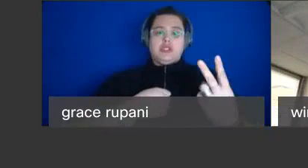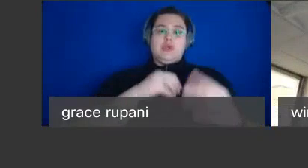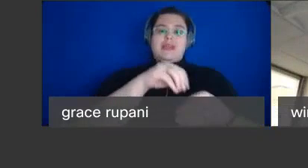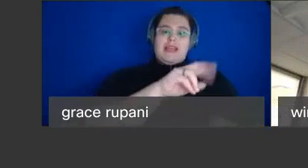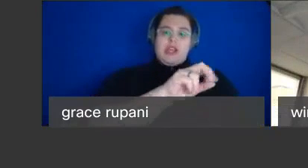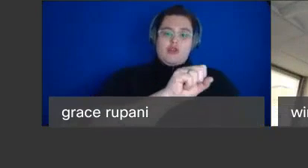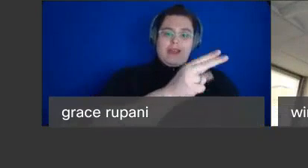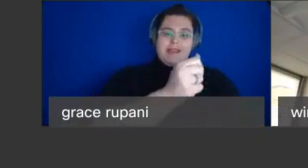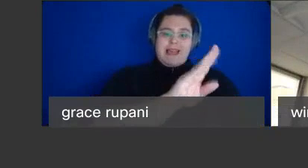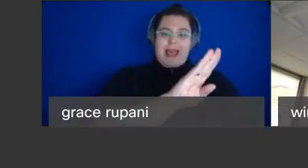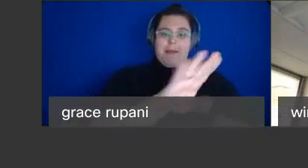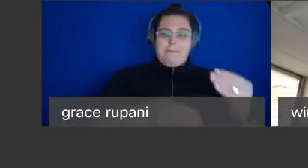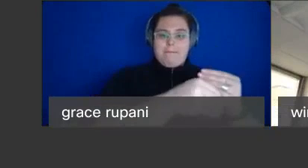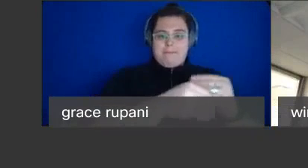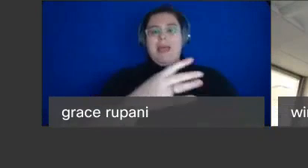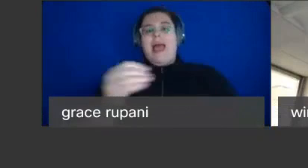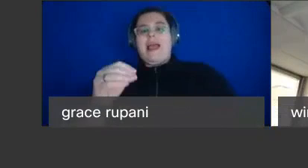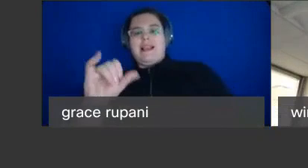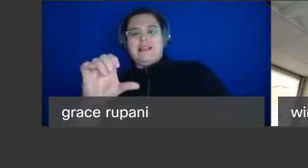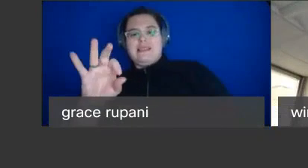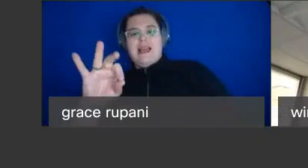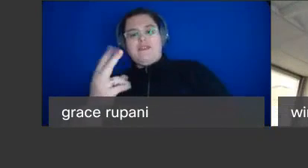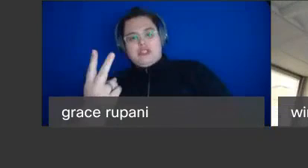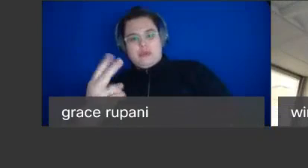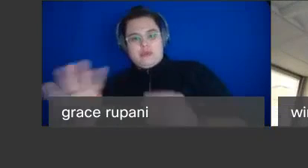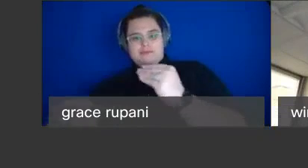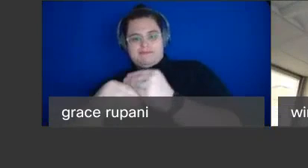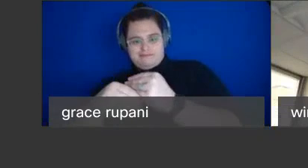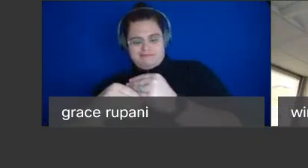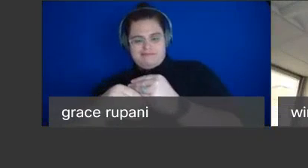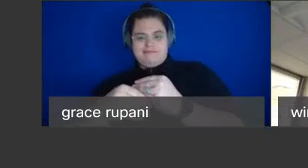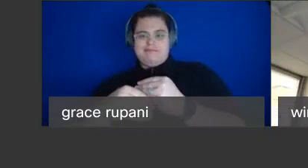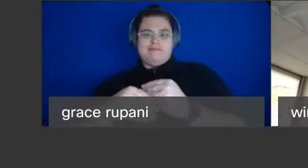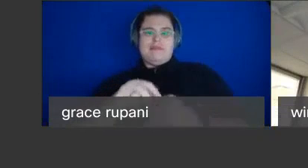for that. Good catch. But the